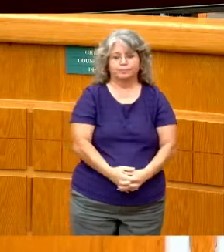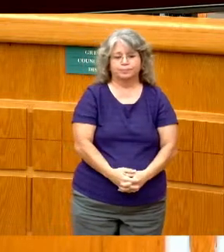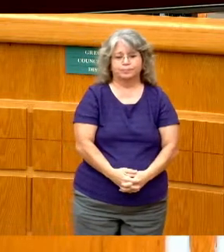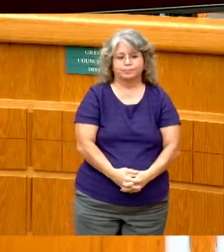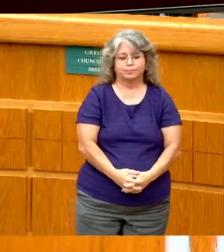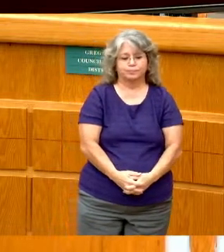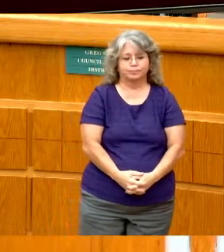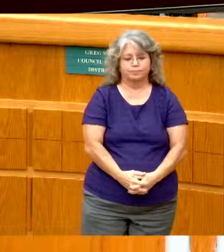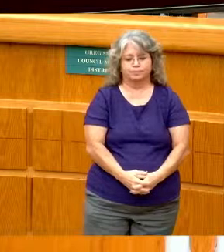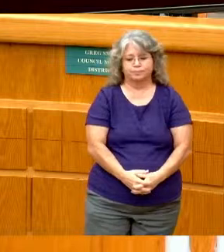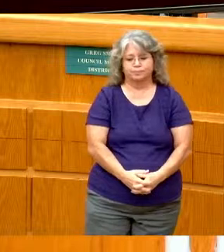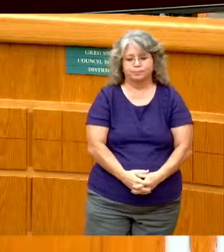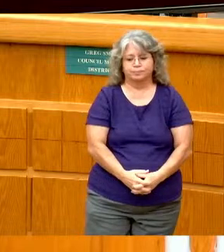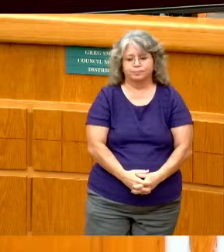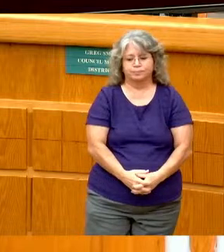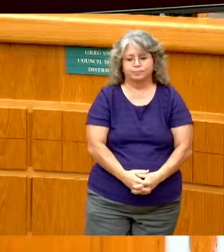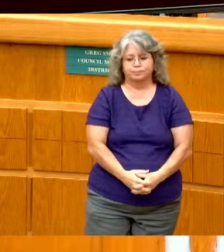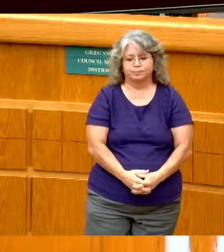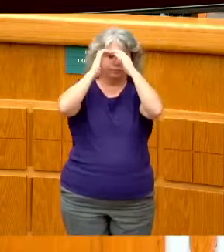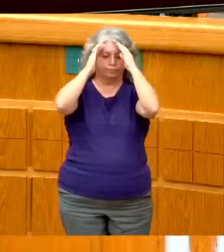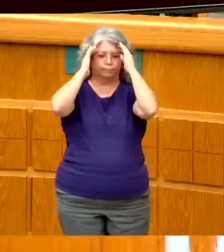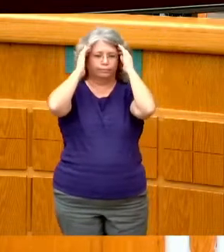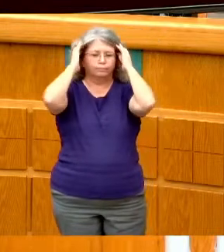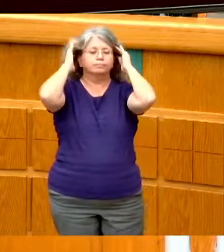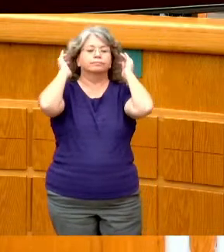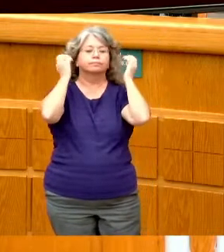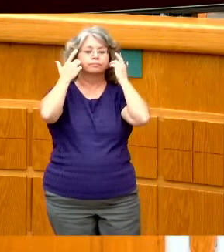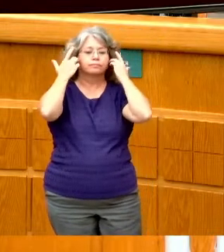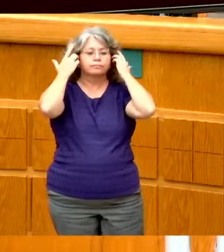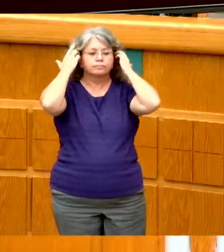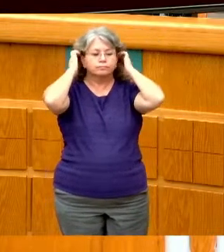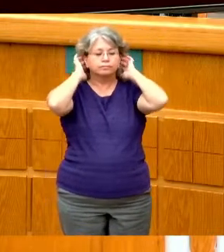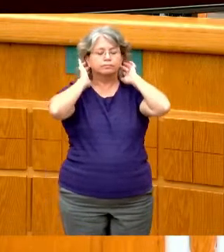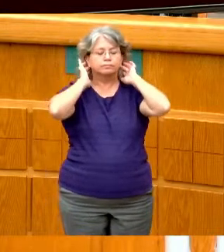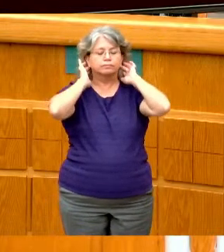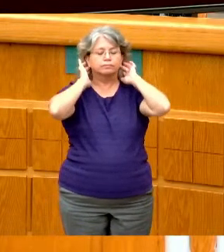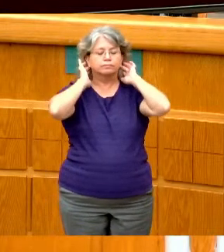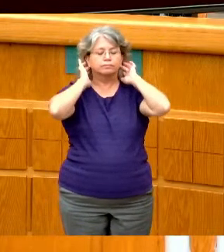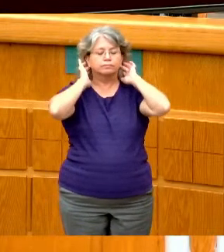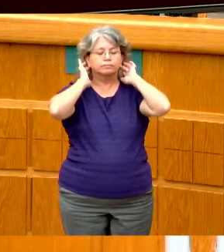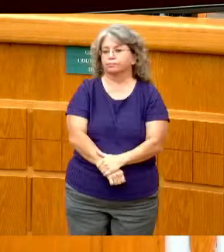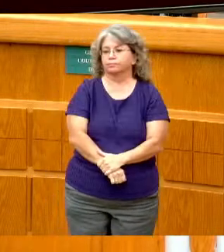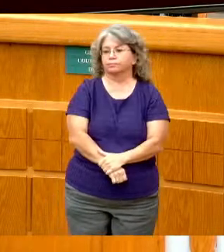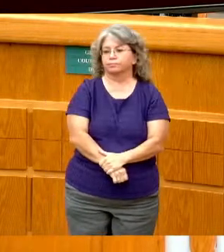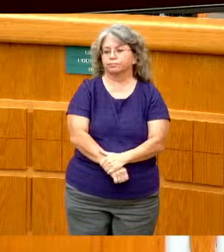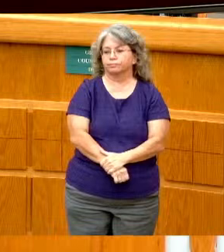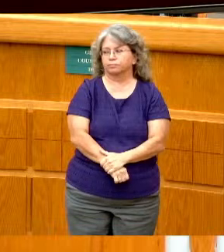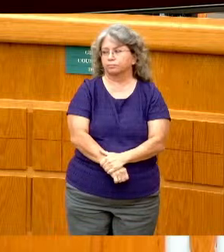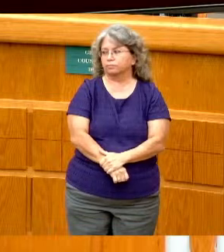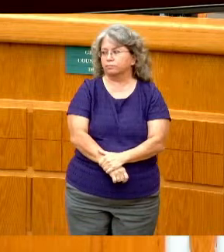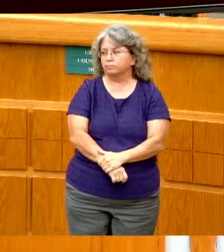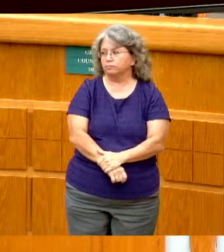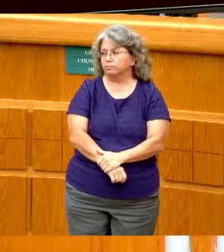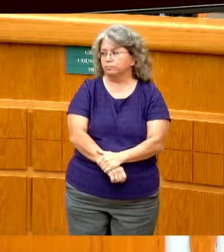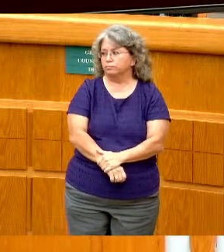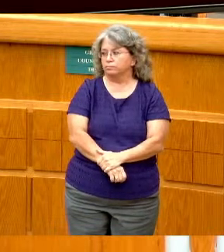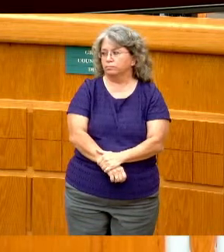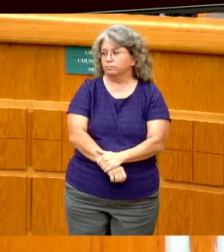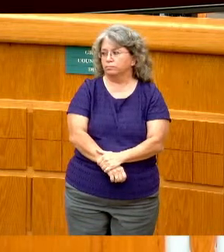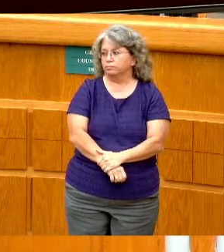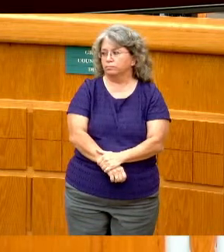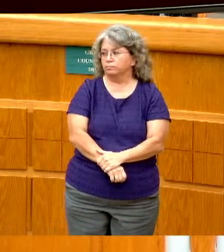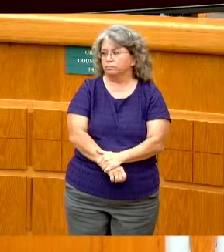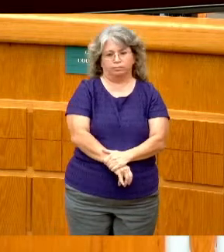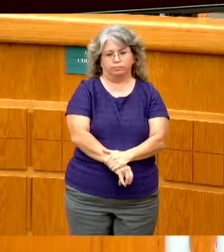En las últimas 24 horas se han reportado 28 casos confirmados por el coronavirus. En las últimas 2 semanas han sido 909 esos